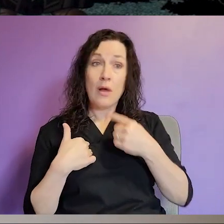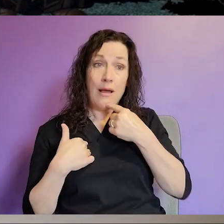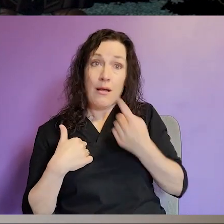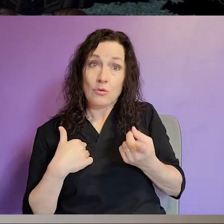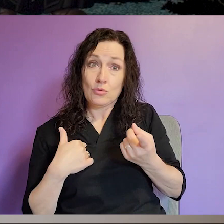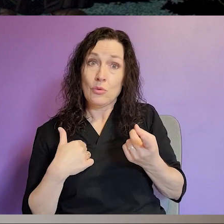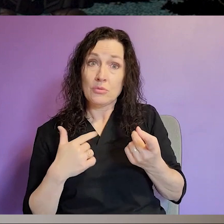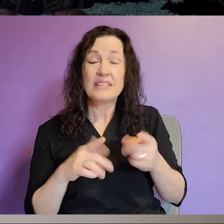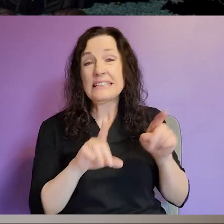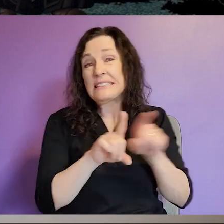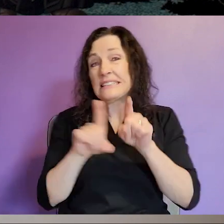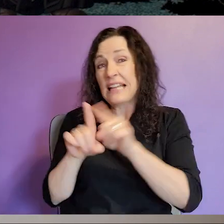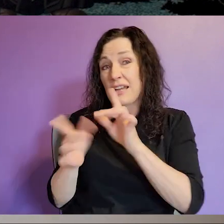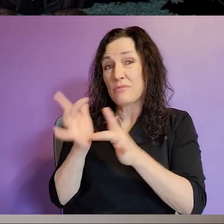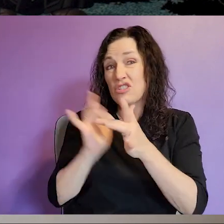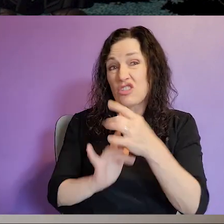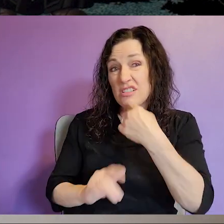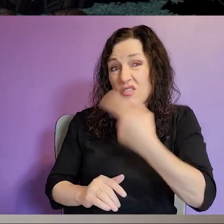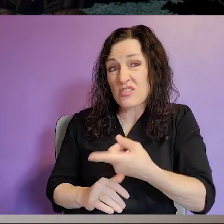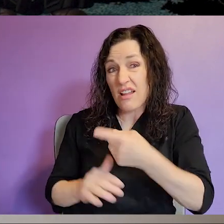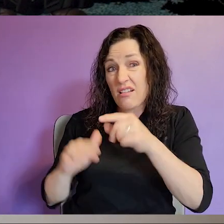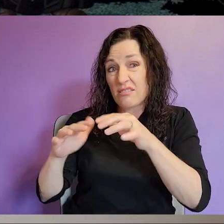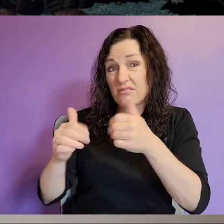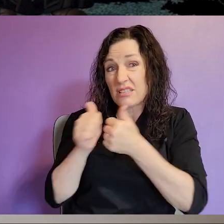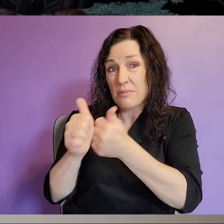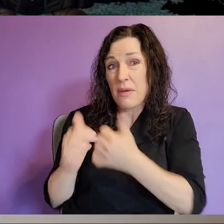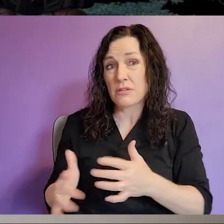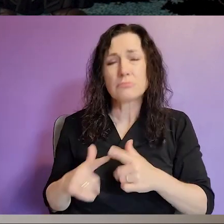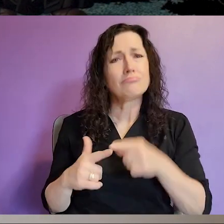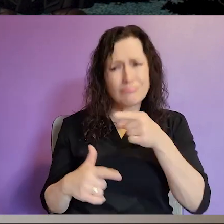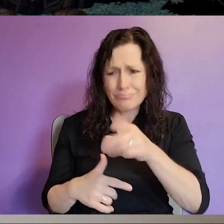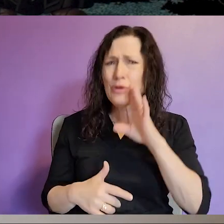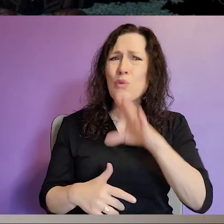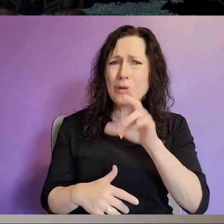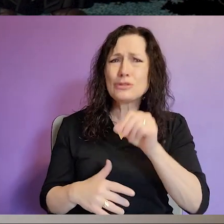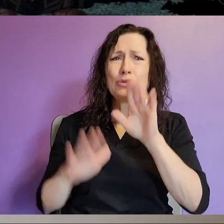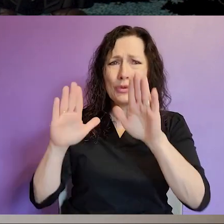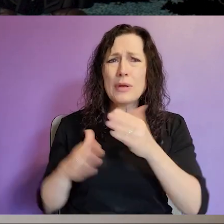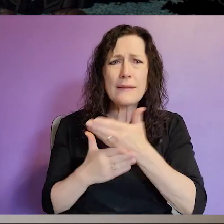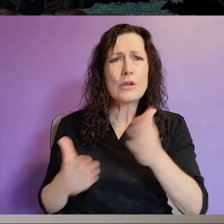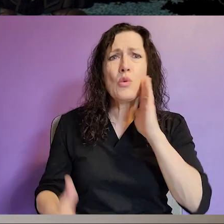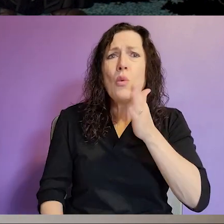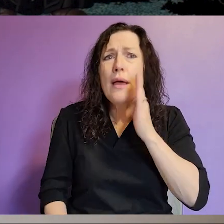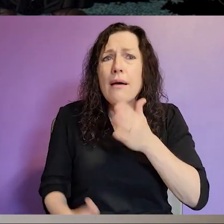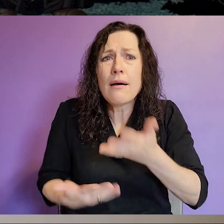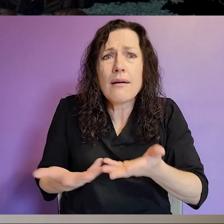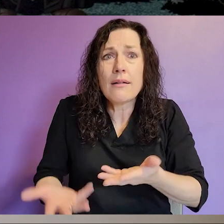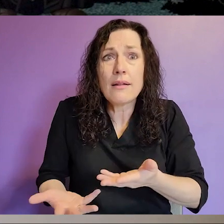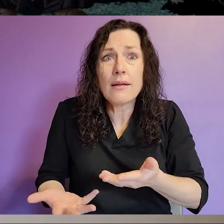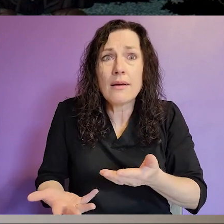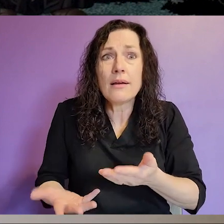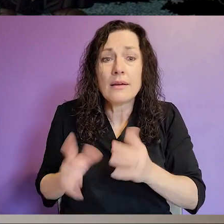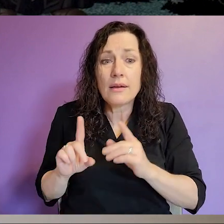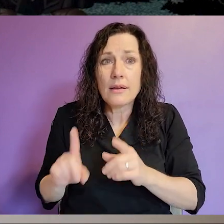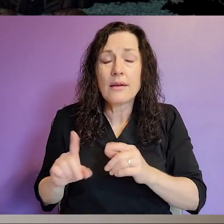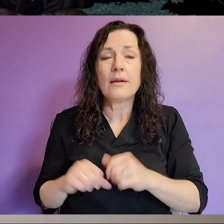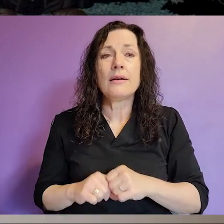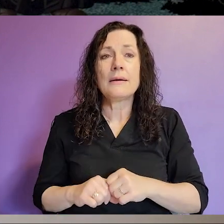Let me tell you what I told him, which is what Jesus is saying to the apostles. You're going to do great